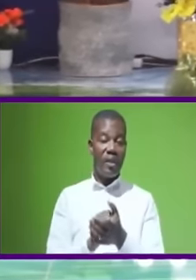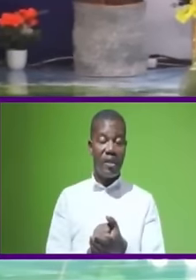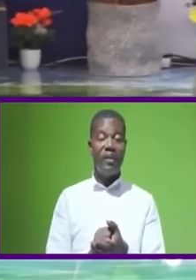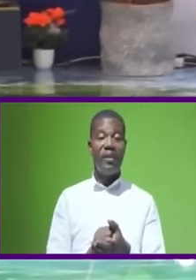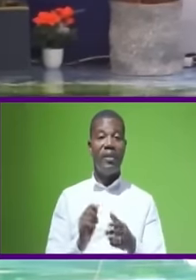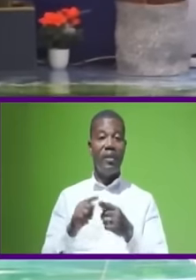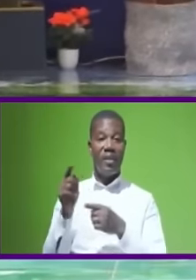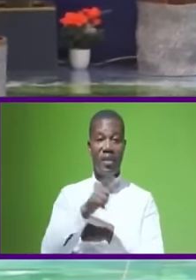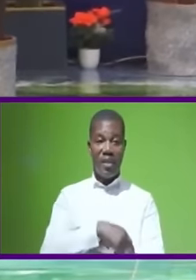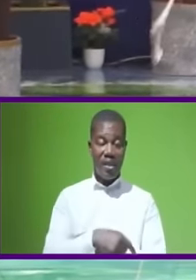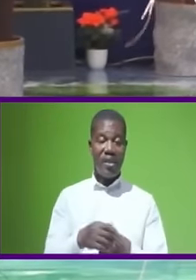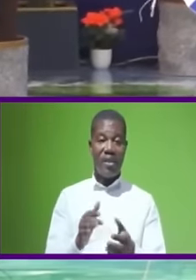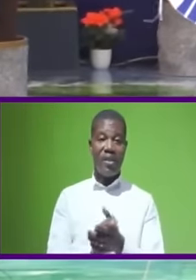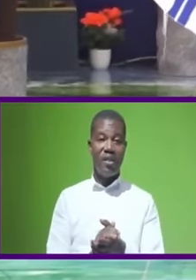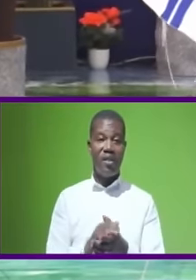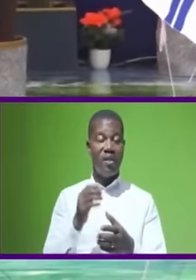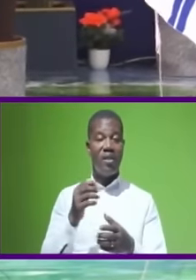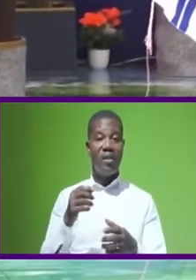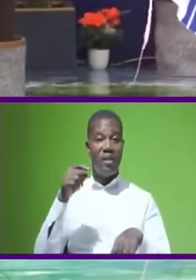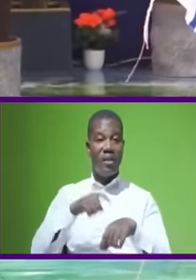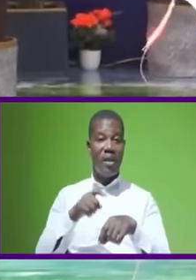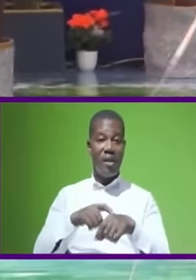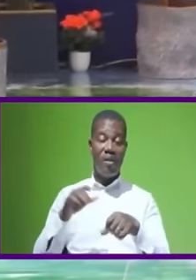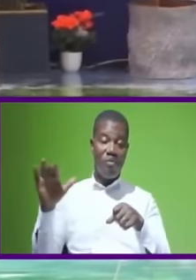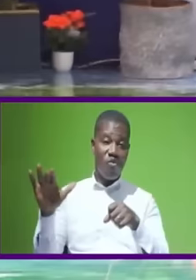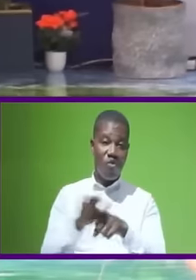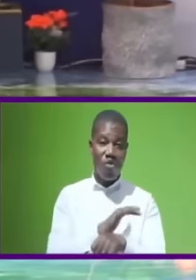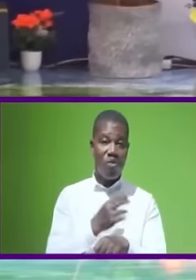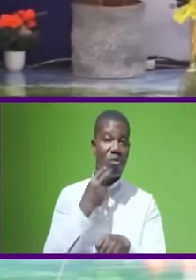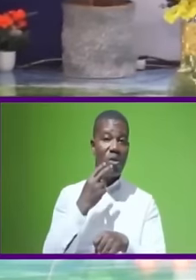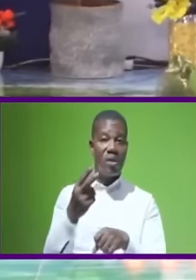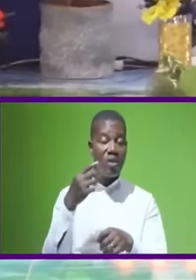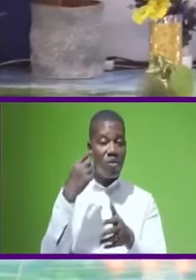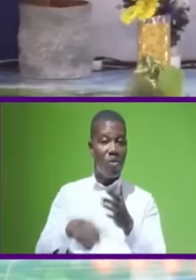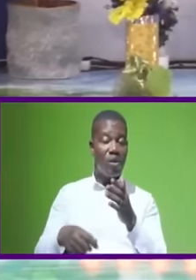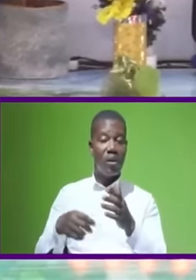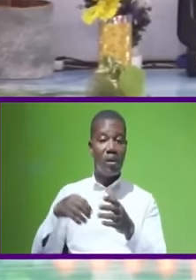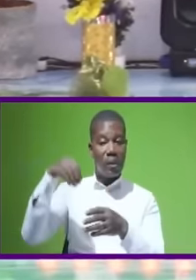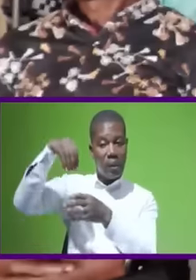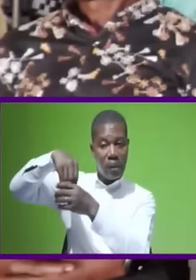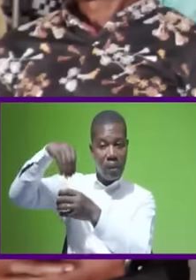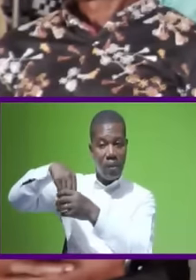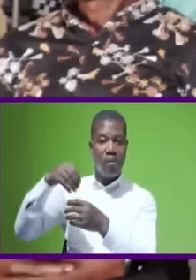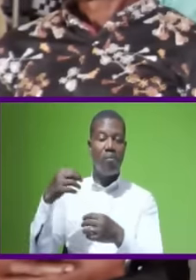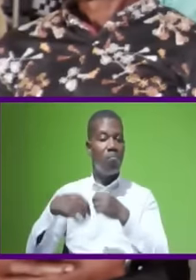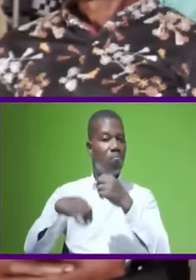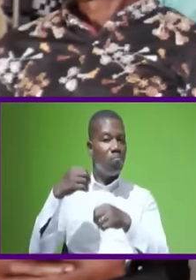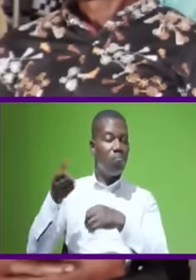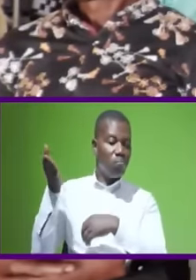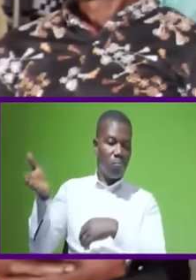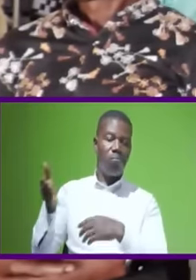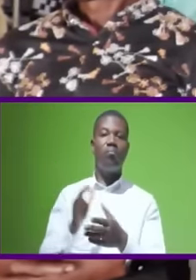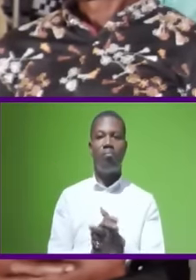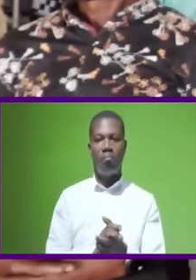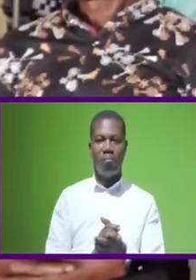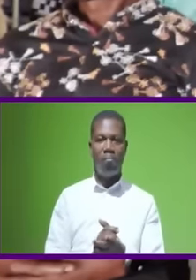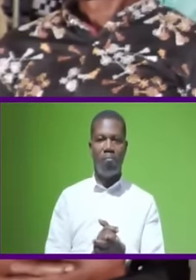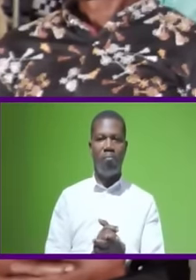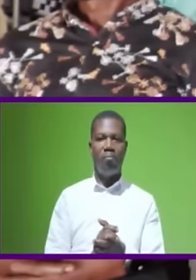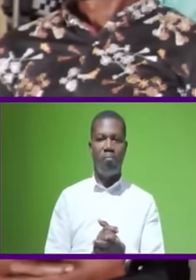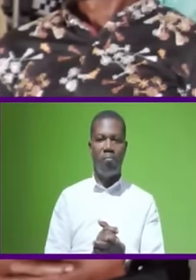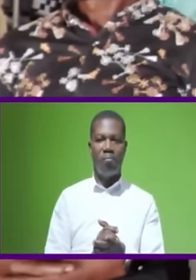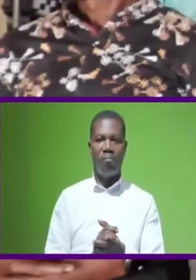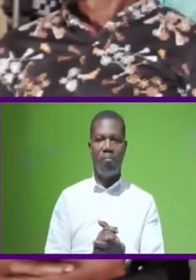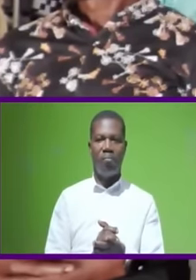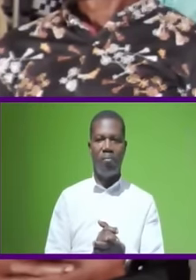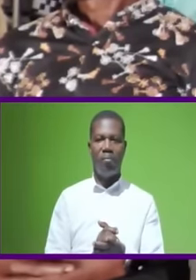bewo ni ebehuno ne tenten. But then we have accepted that the day that the frog shall die, we shall see its true height.